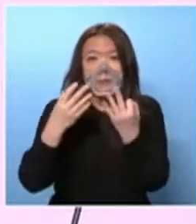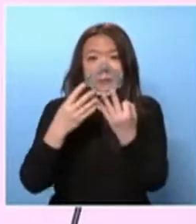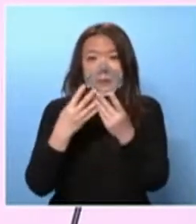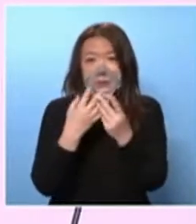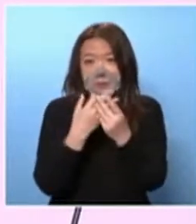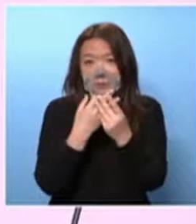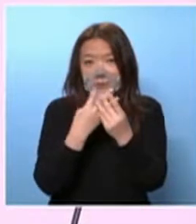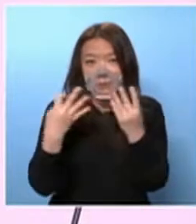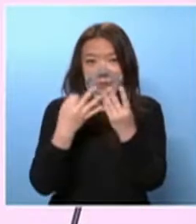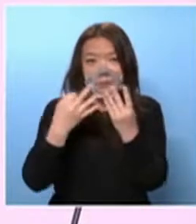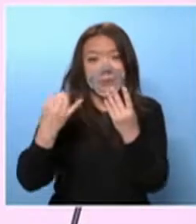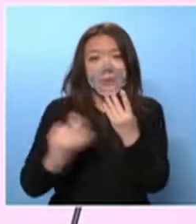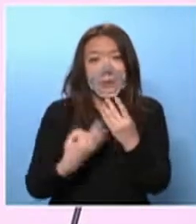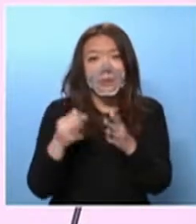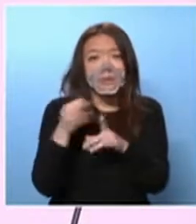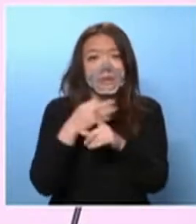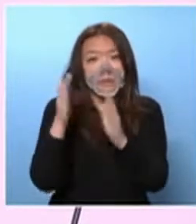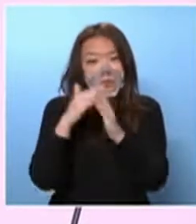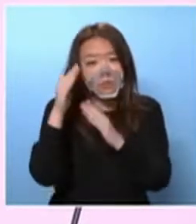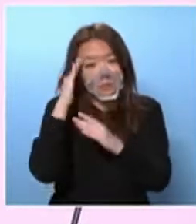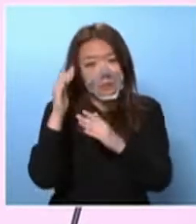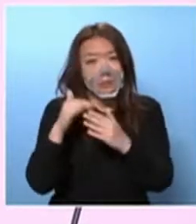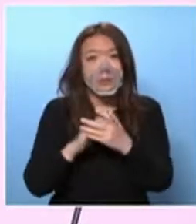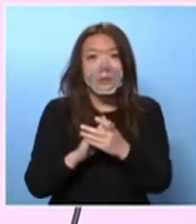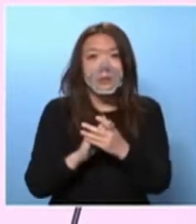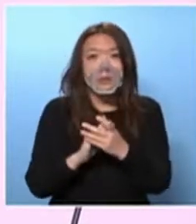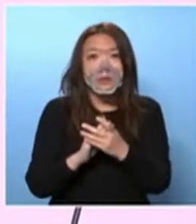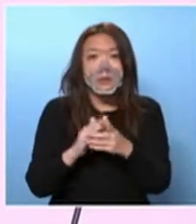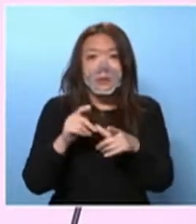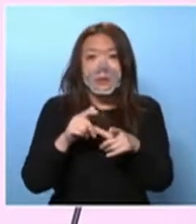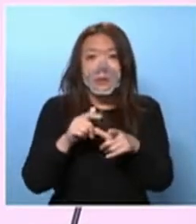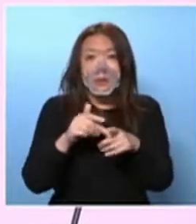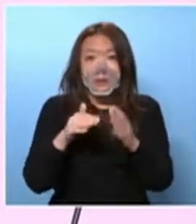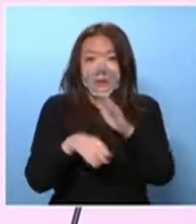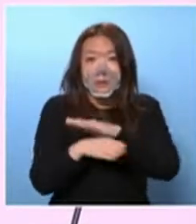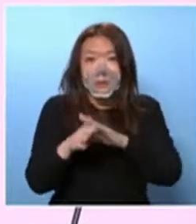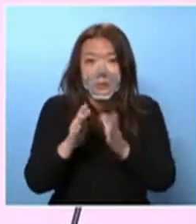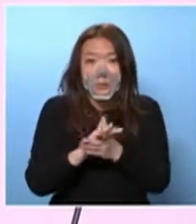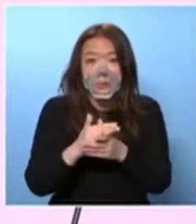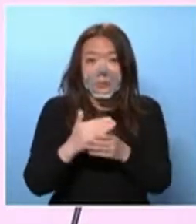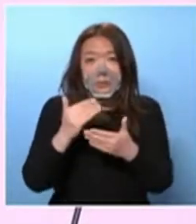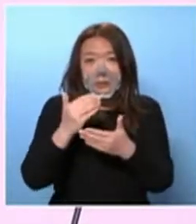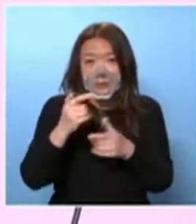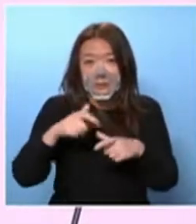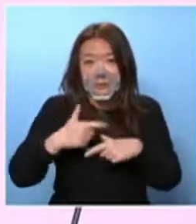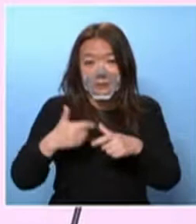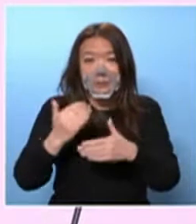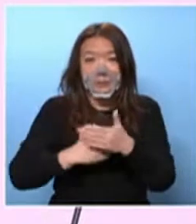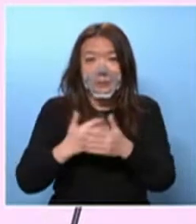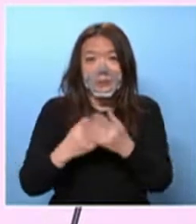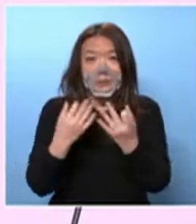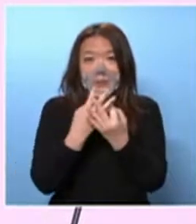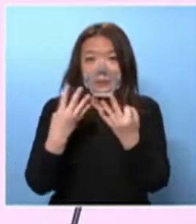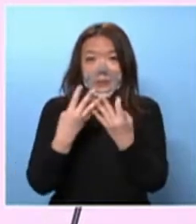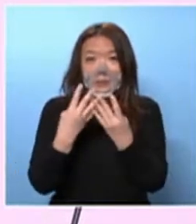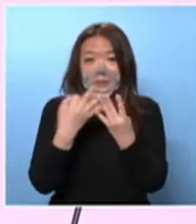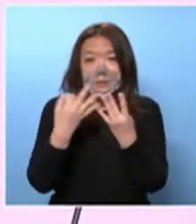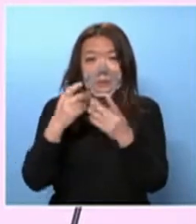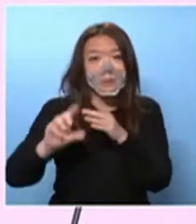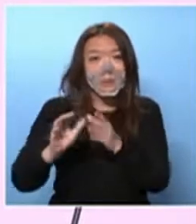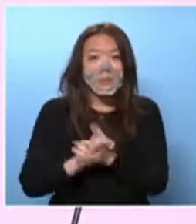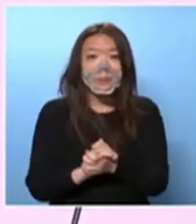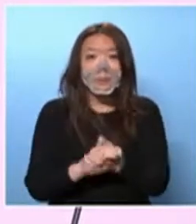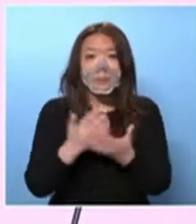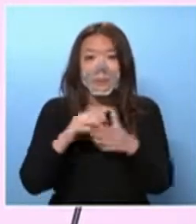property. This measure is estimated to involve 430,000 non-domestic properties and reduce government revenue by $3.4 billion.